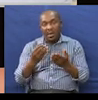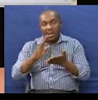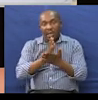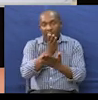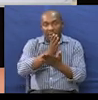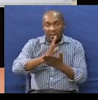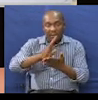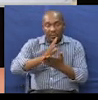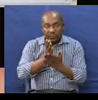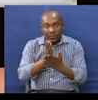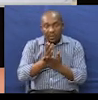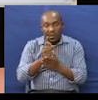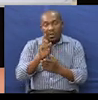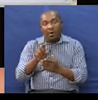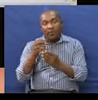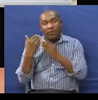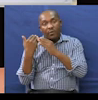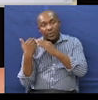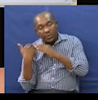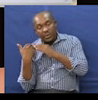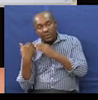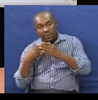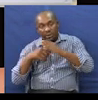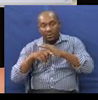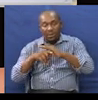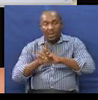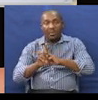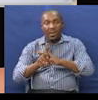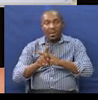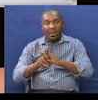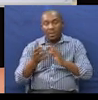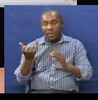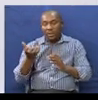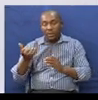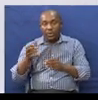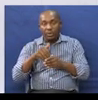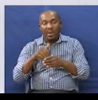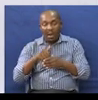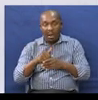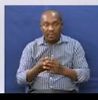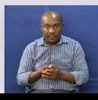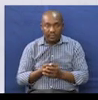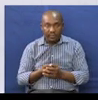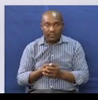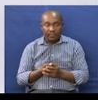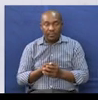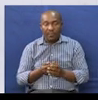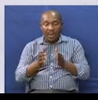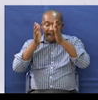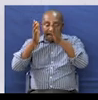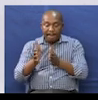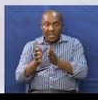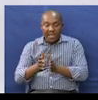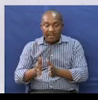members. And the means of production, the major means of production, we are talking here,